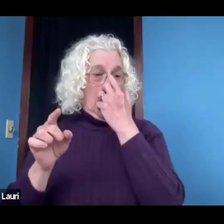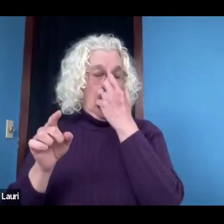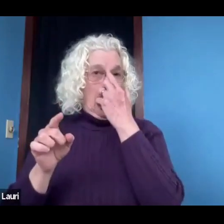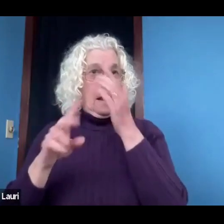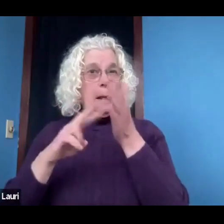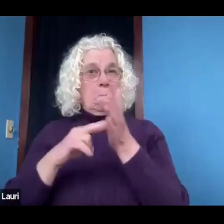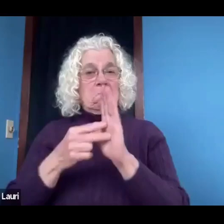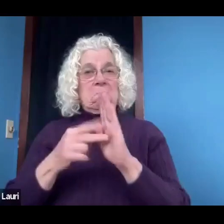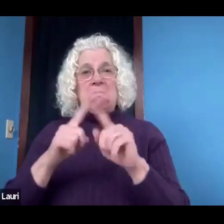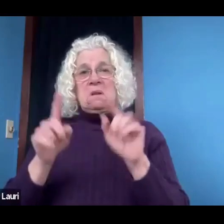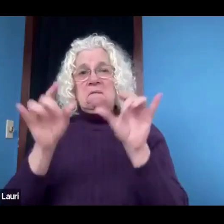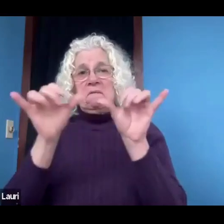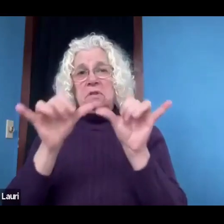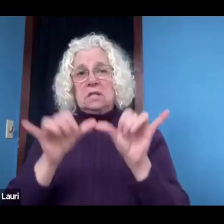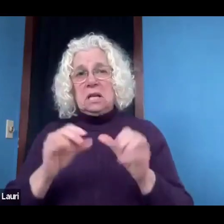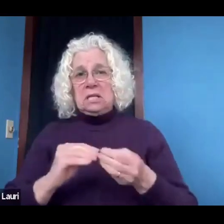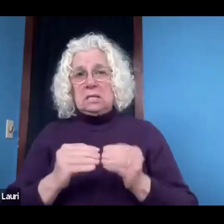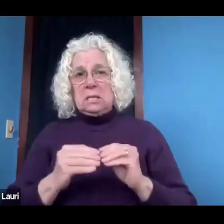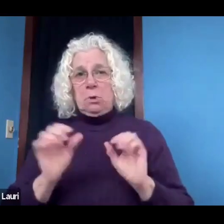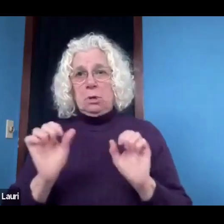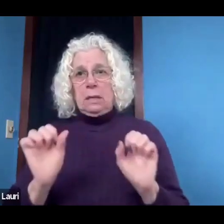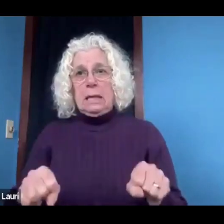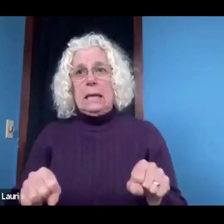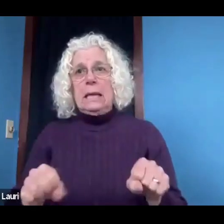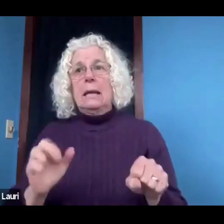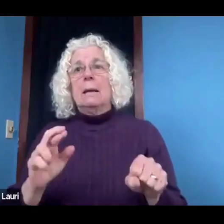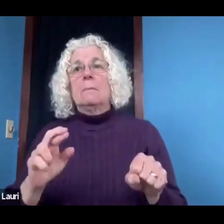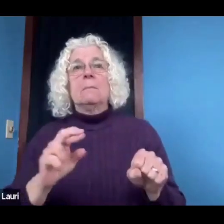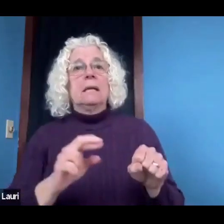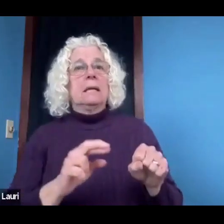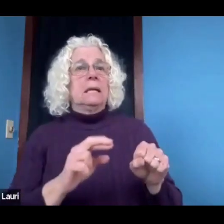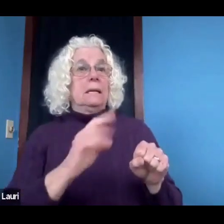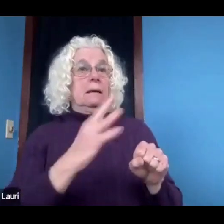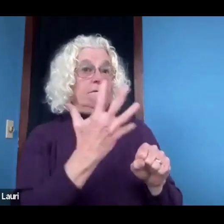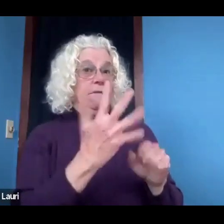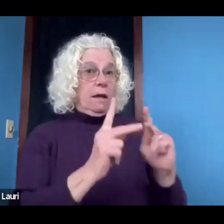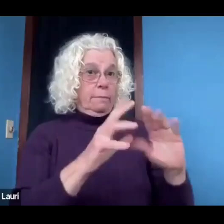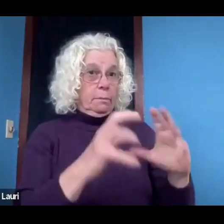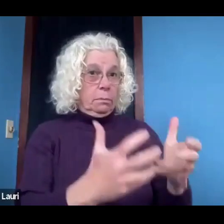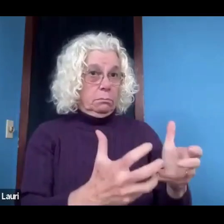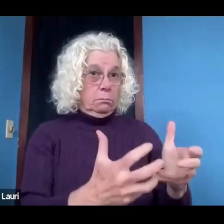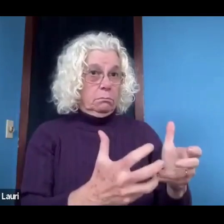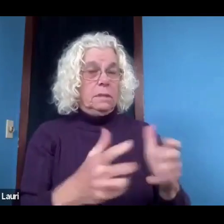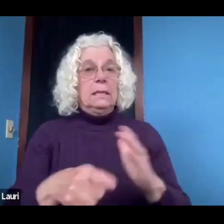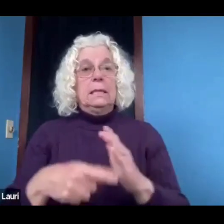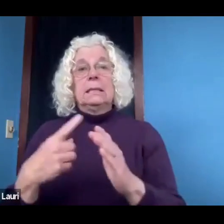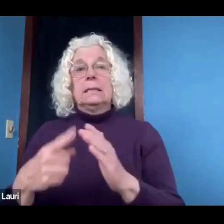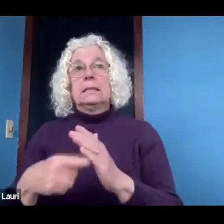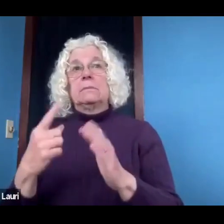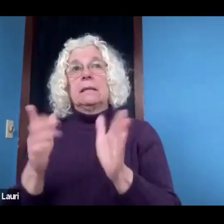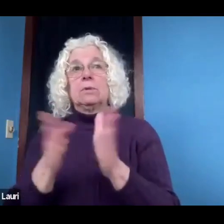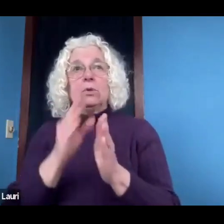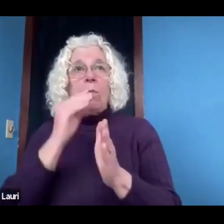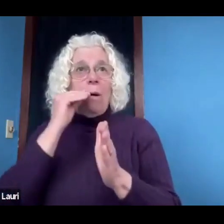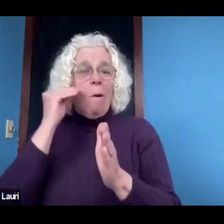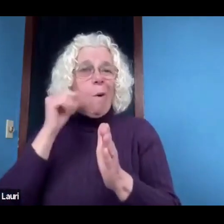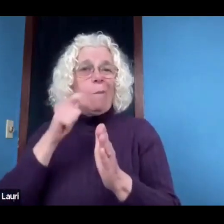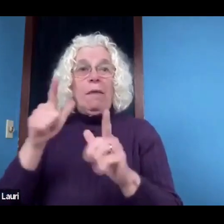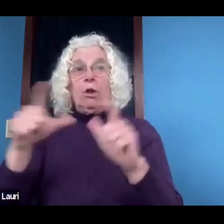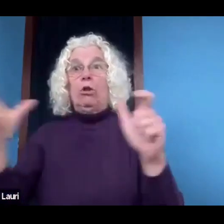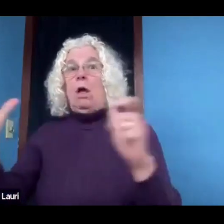in size with 5 or more people living together. Some board and lodgings are small homes, other are larger